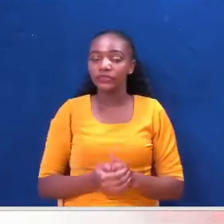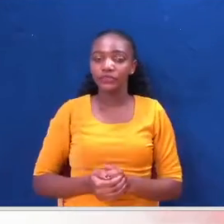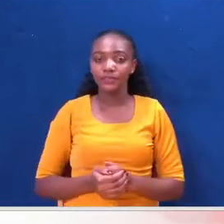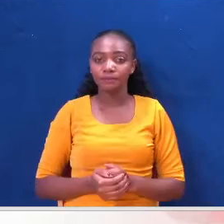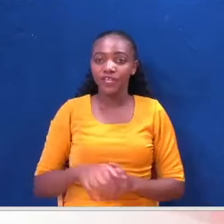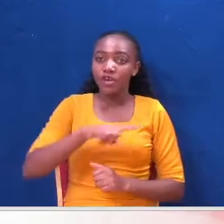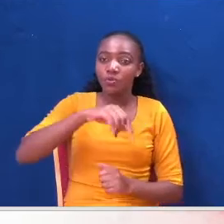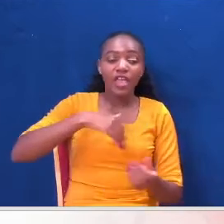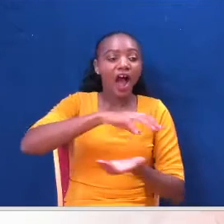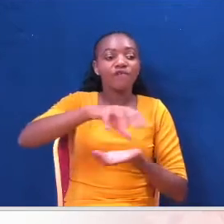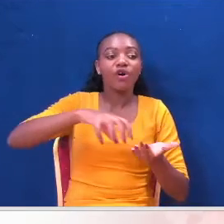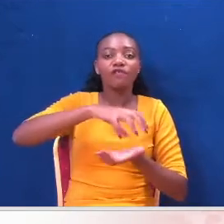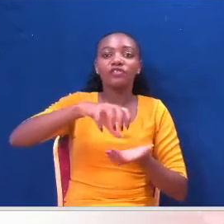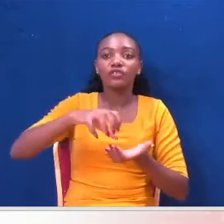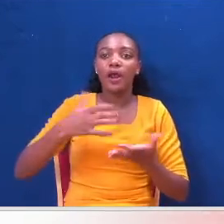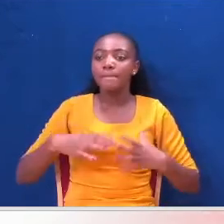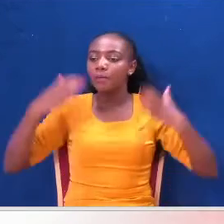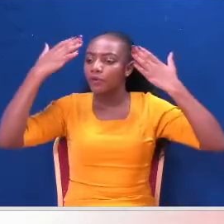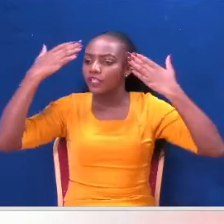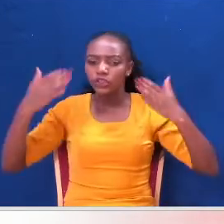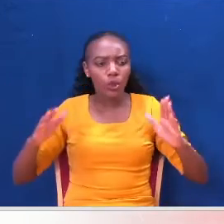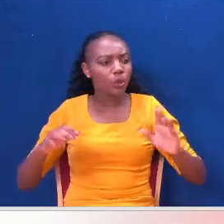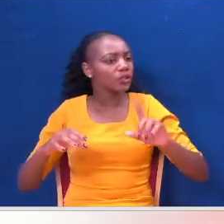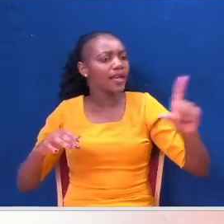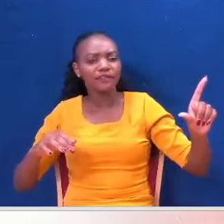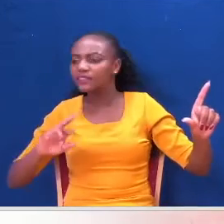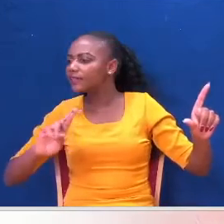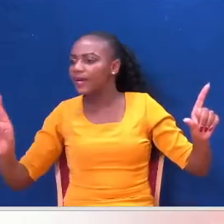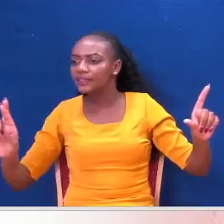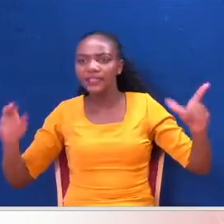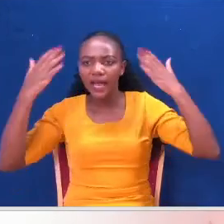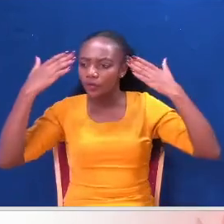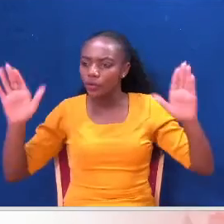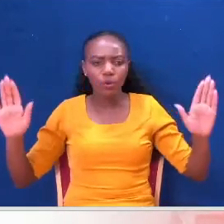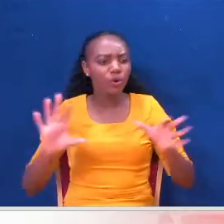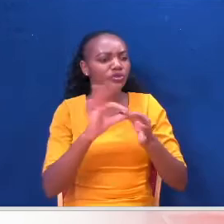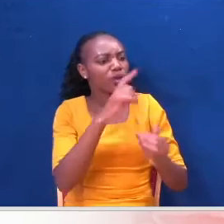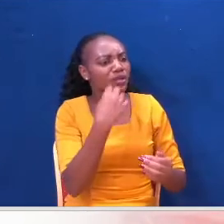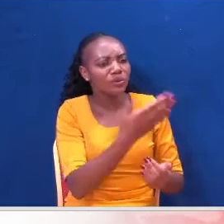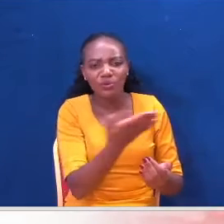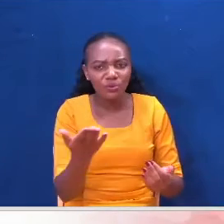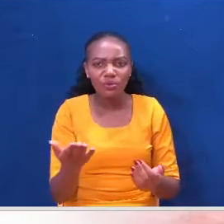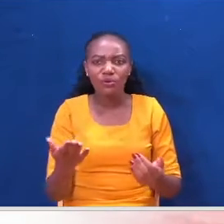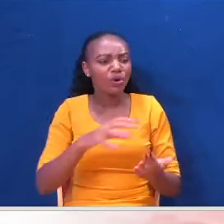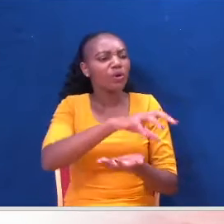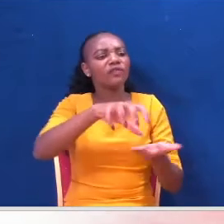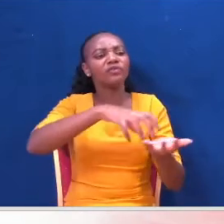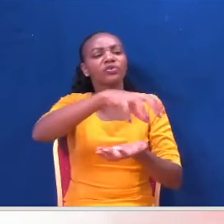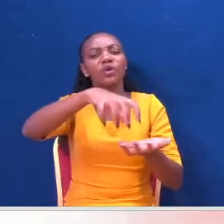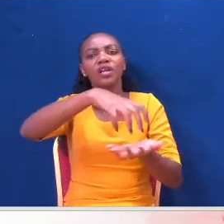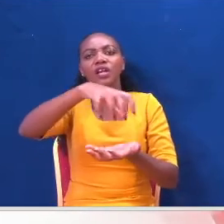taharuki kule kwa kiwanja. Watu hawajui ni left, sijui ni right, sijui tuungane na hawa, sijui tuungane na wale.